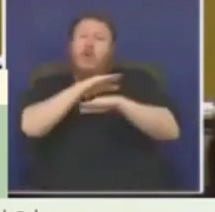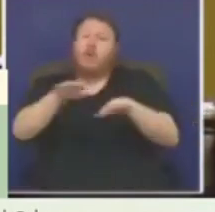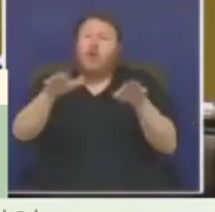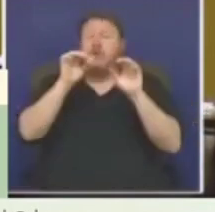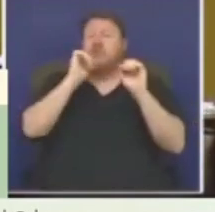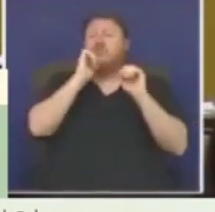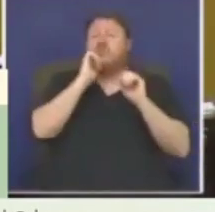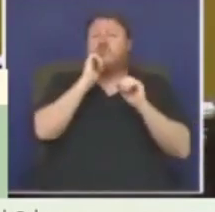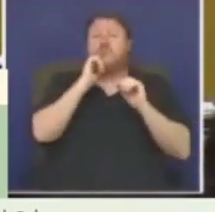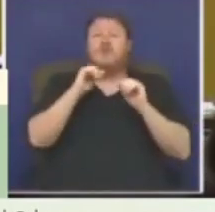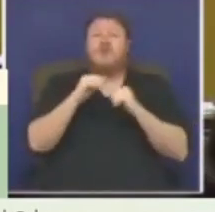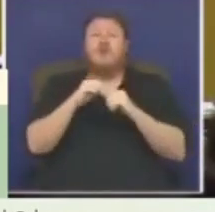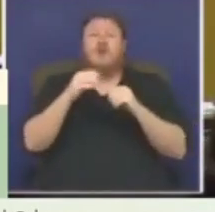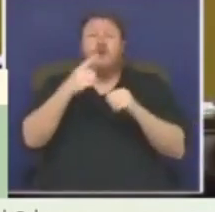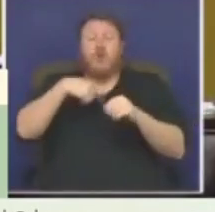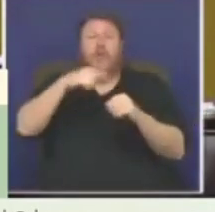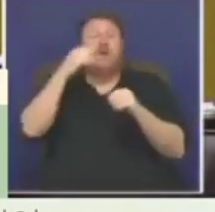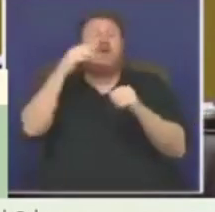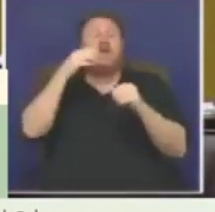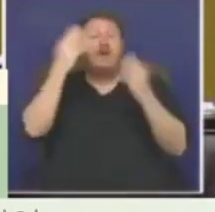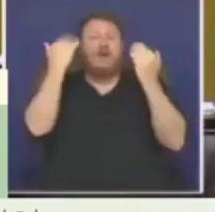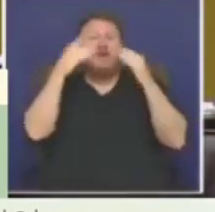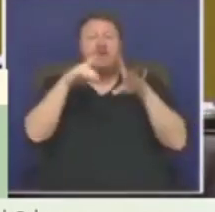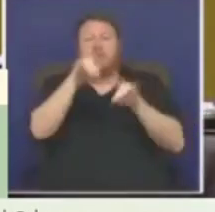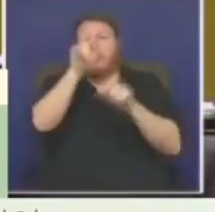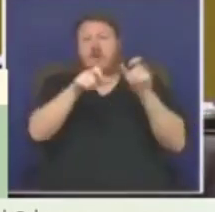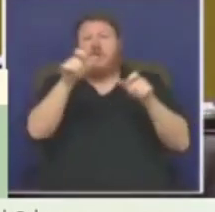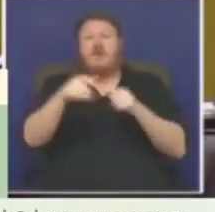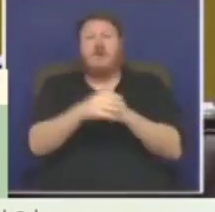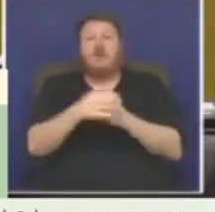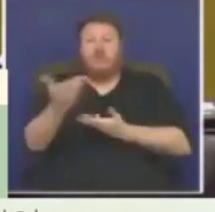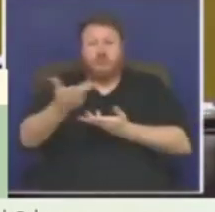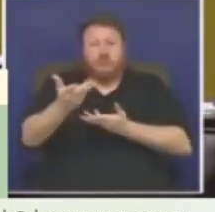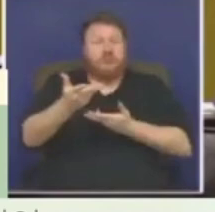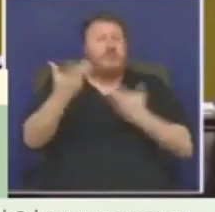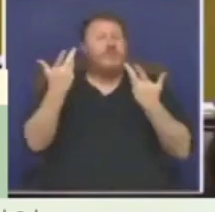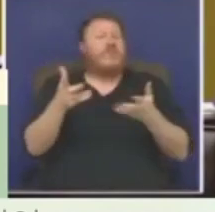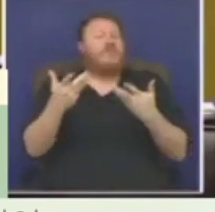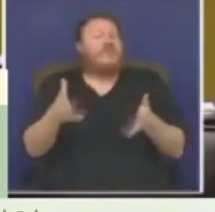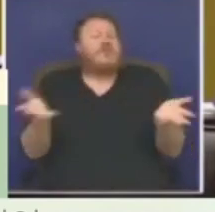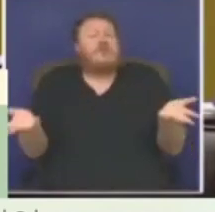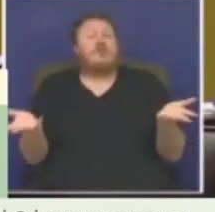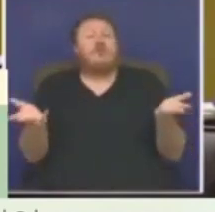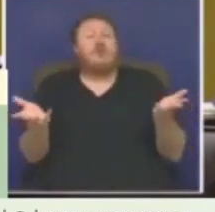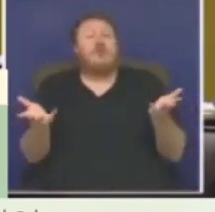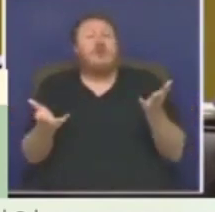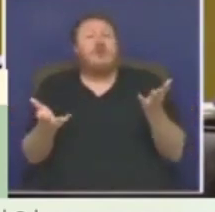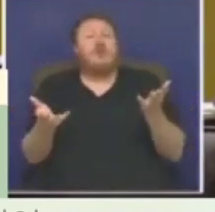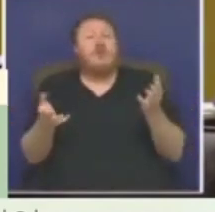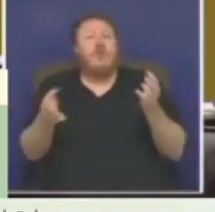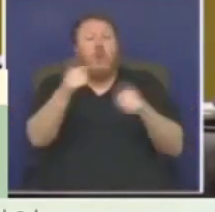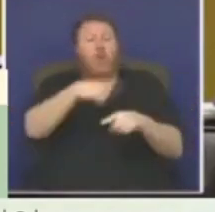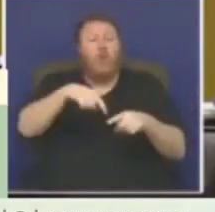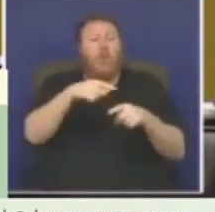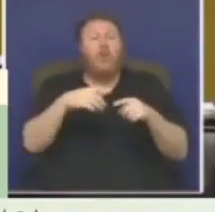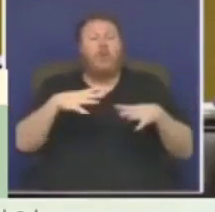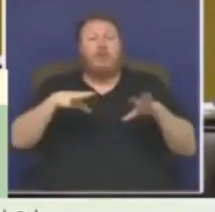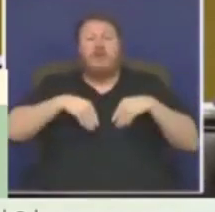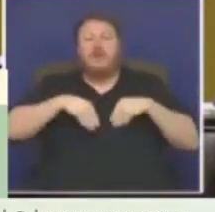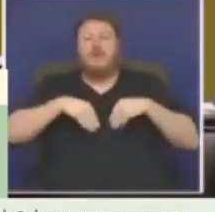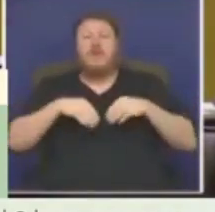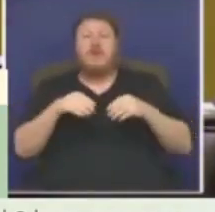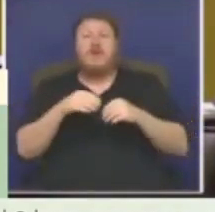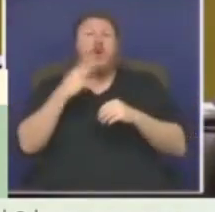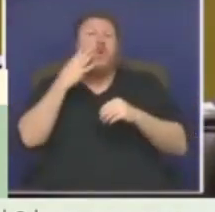we expect as the presiding officers that collegiality is there, that you discuss things with one another, so that when it comes